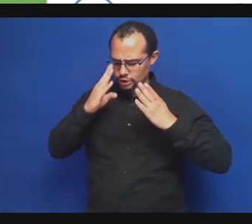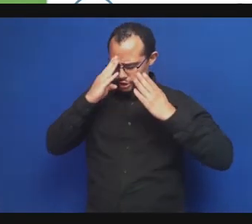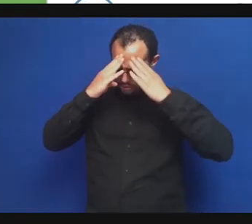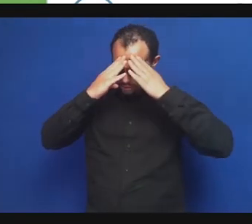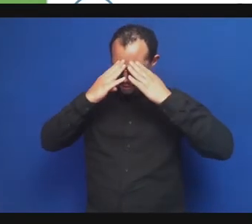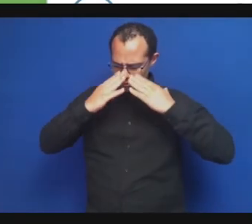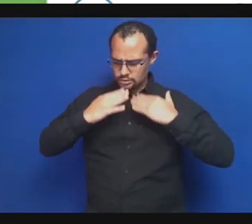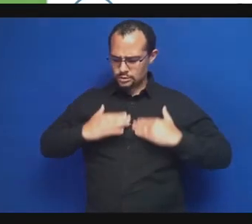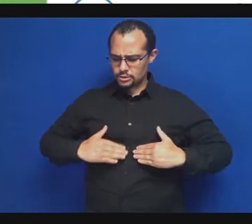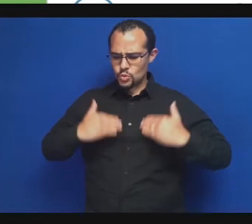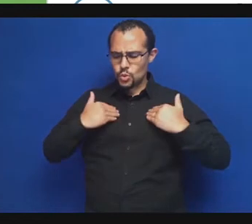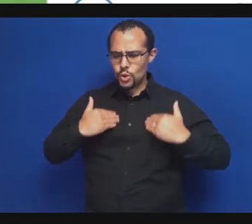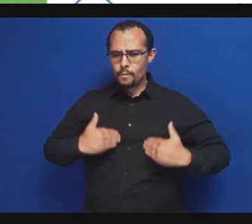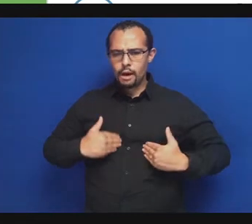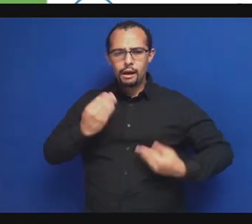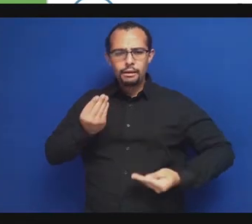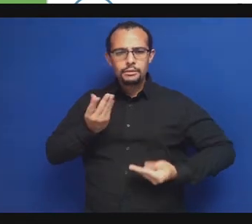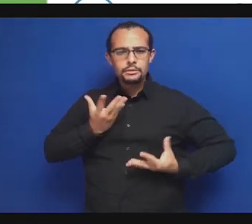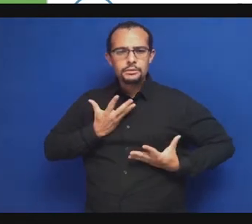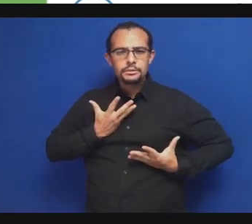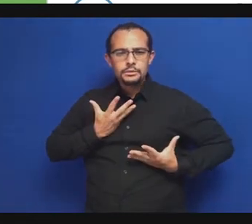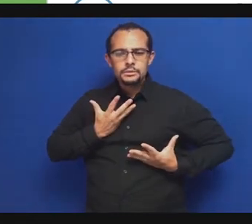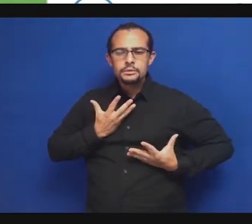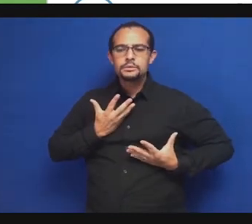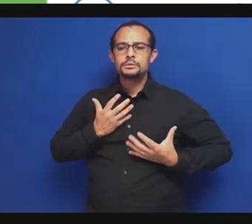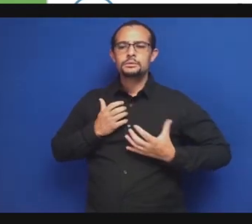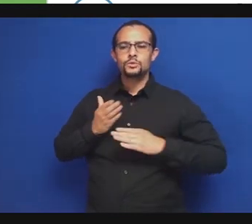can access that. If you go to that and sign up